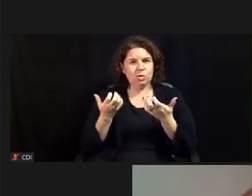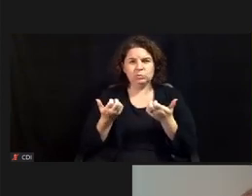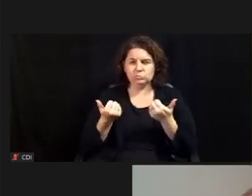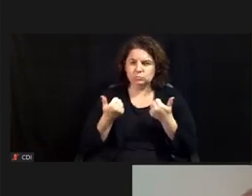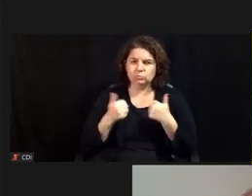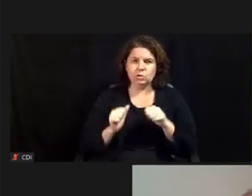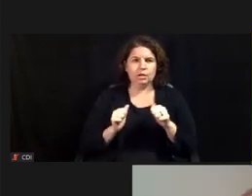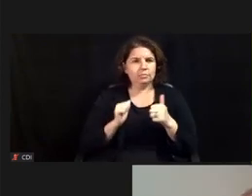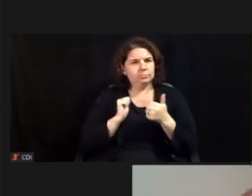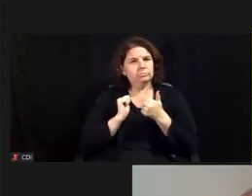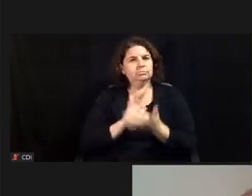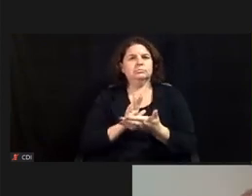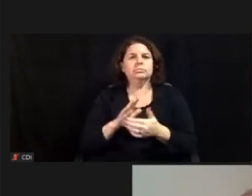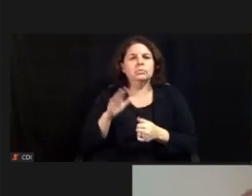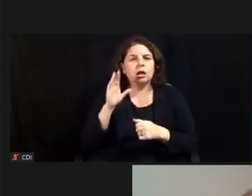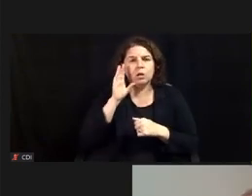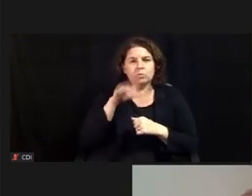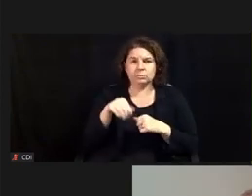at this time.